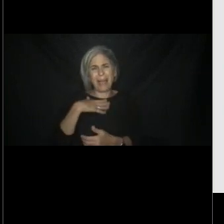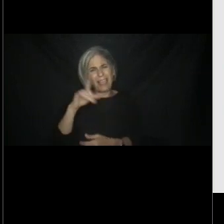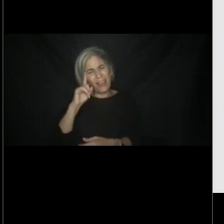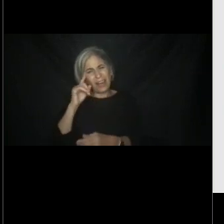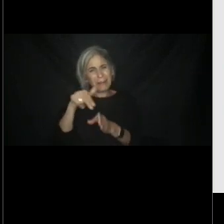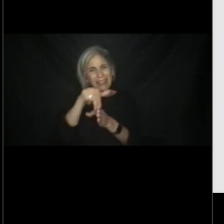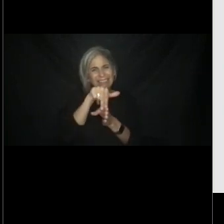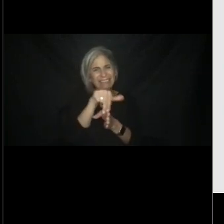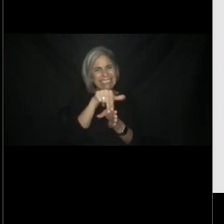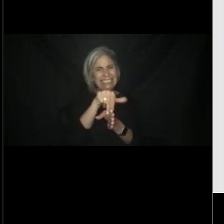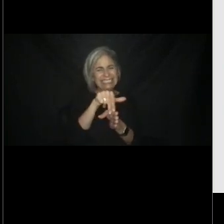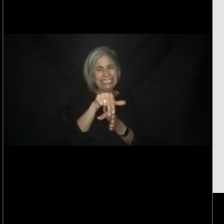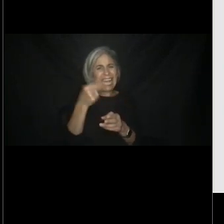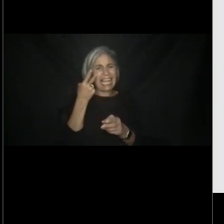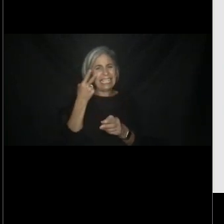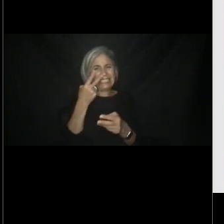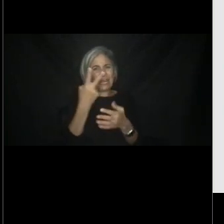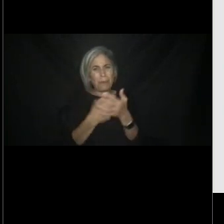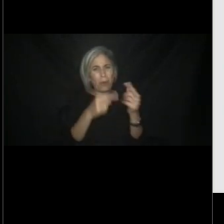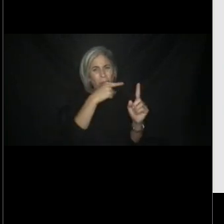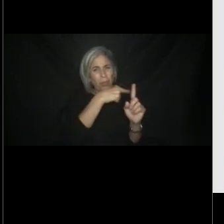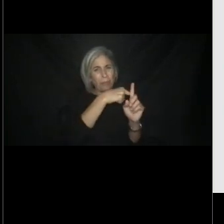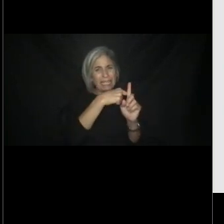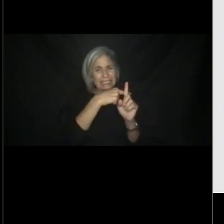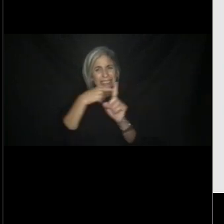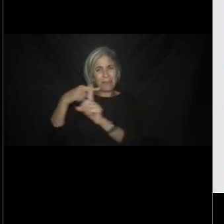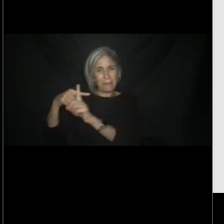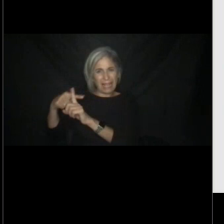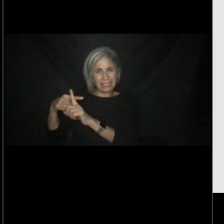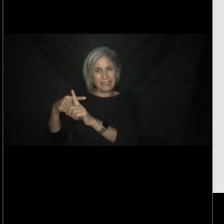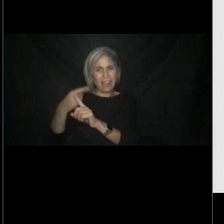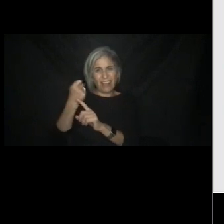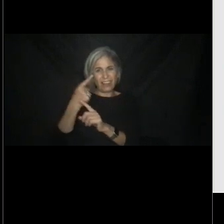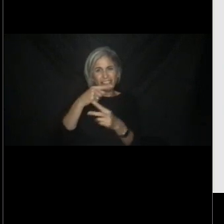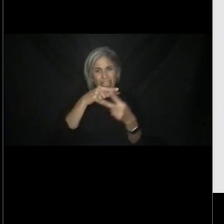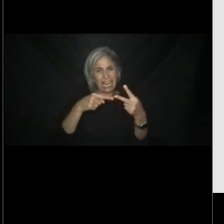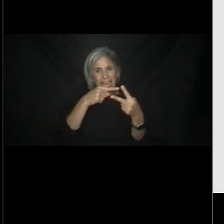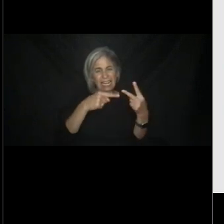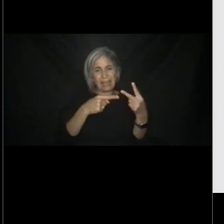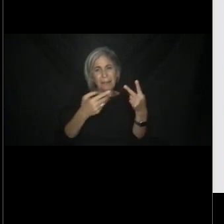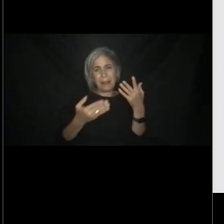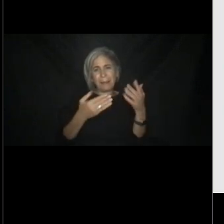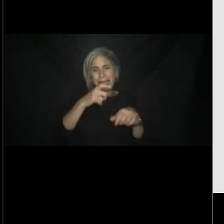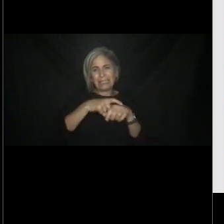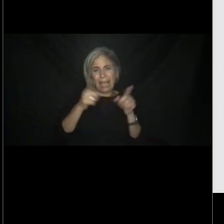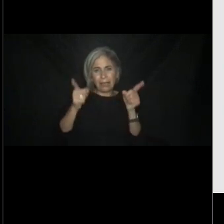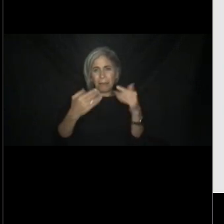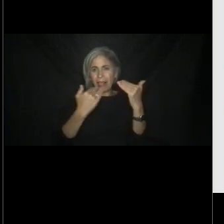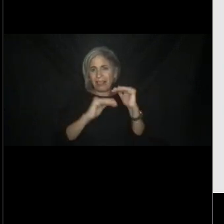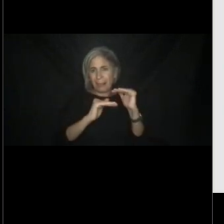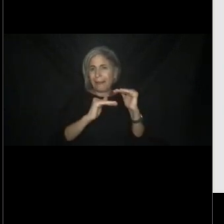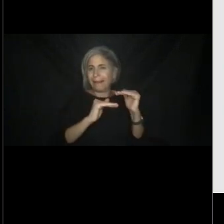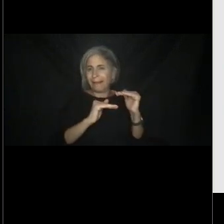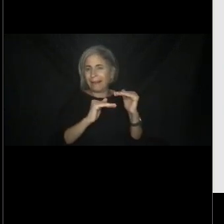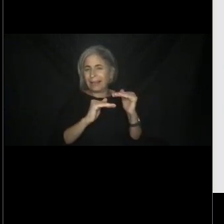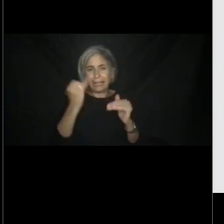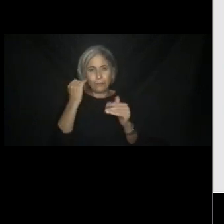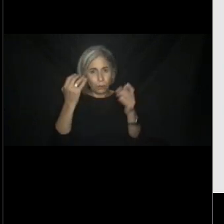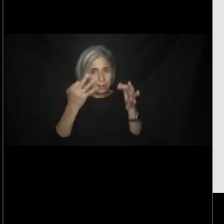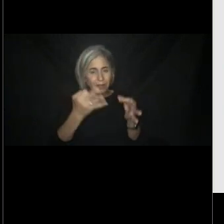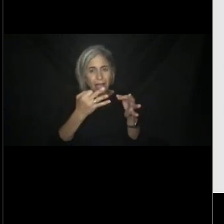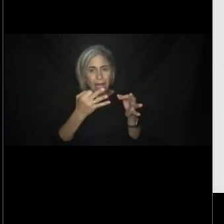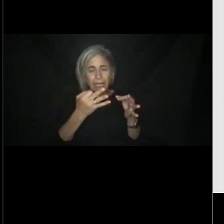on both. I see both positives in both ends, and that maybe we consider putting a time frame on if we decide to